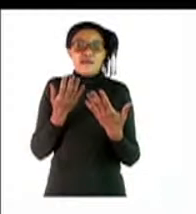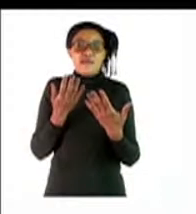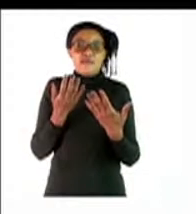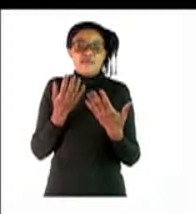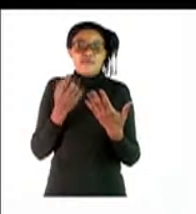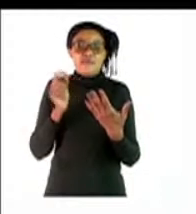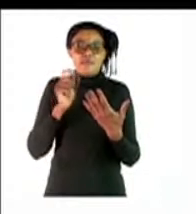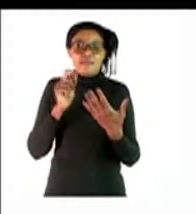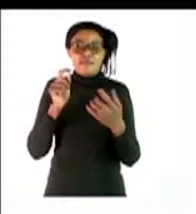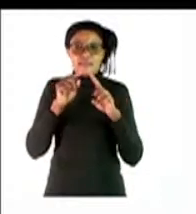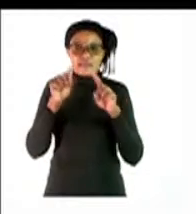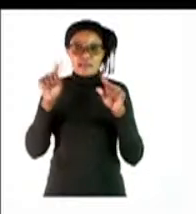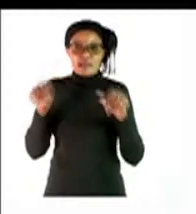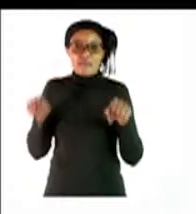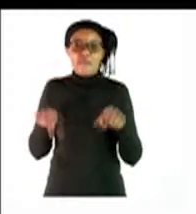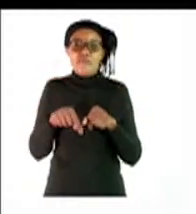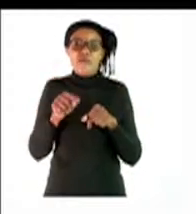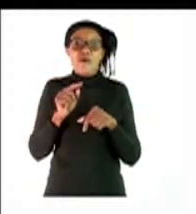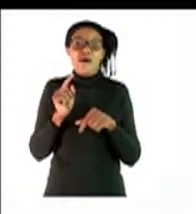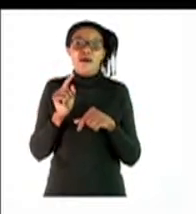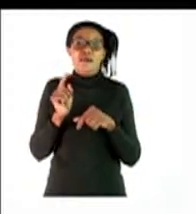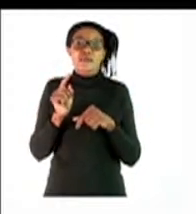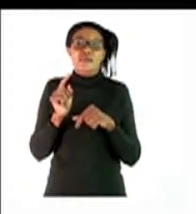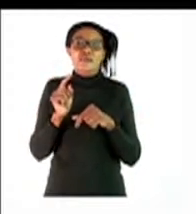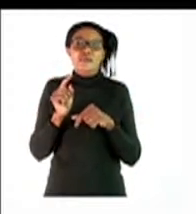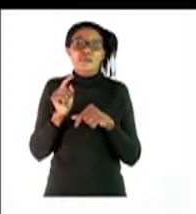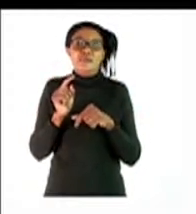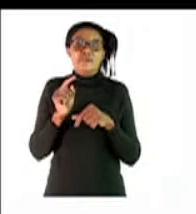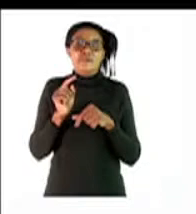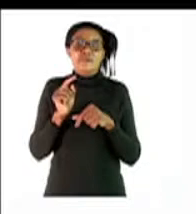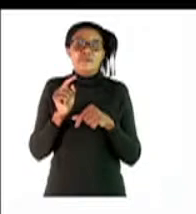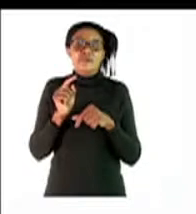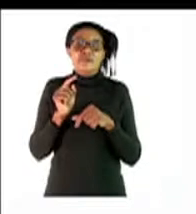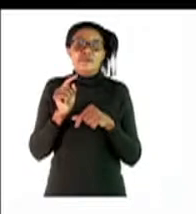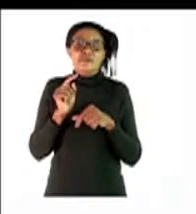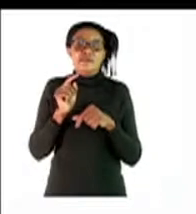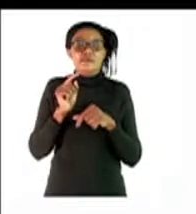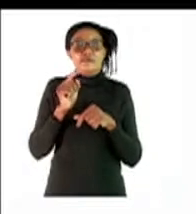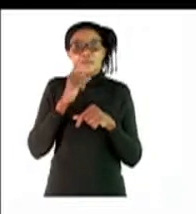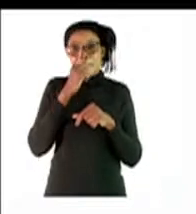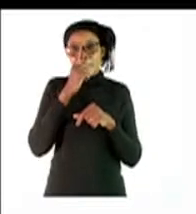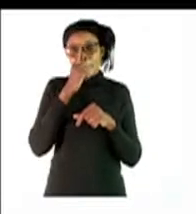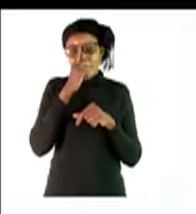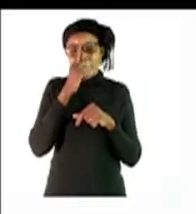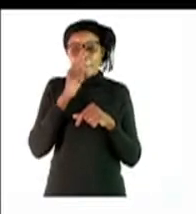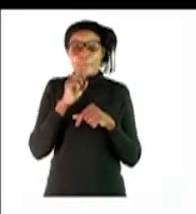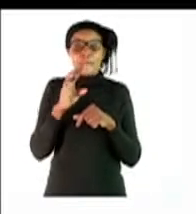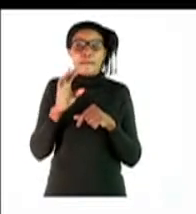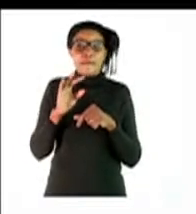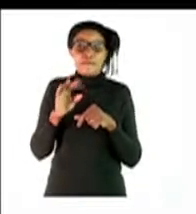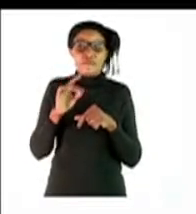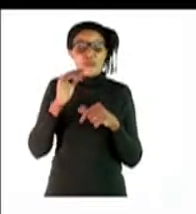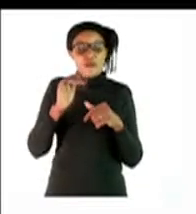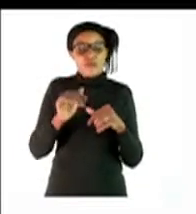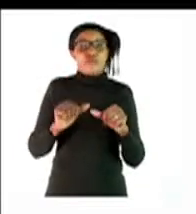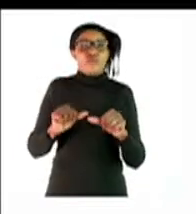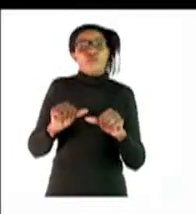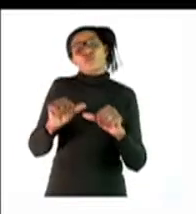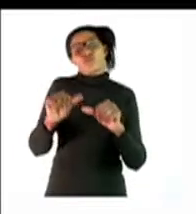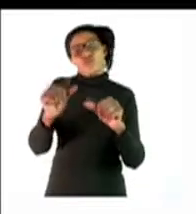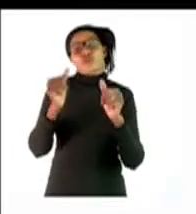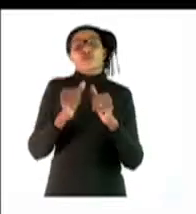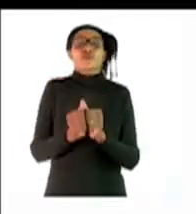correct word in the block. And so you will do the next two rows as